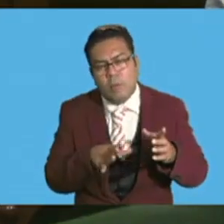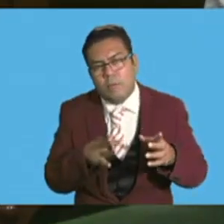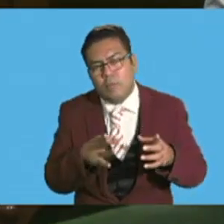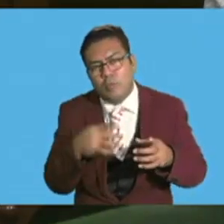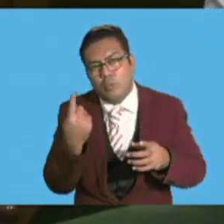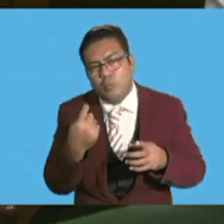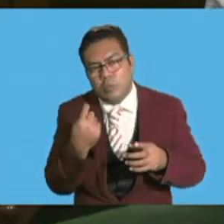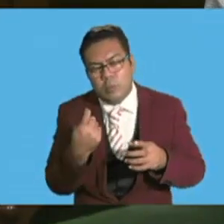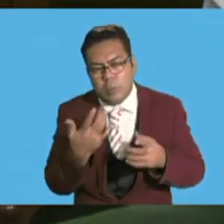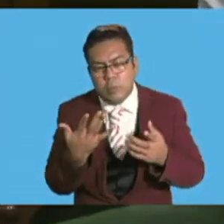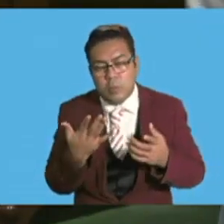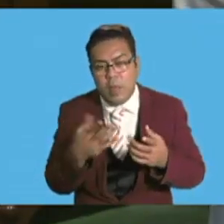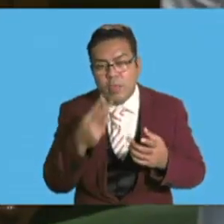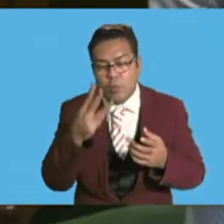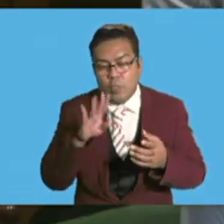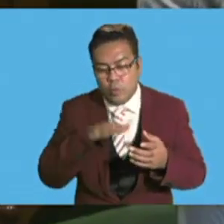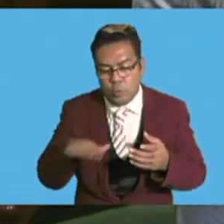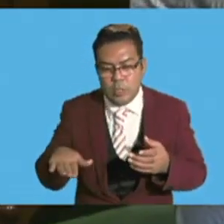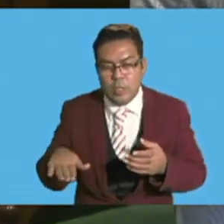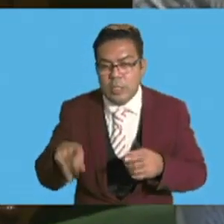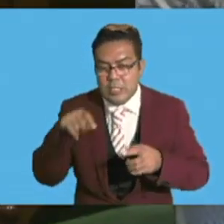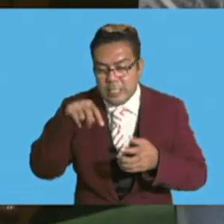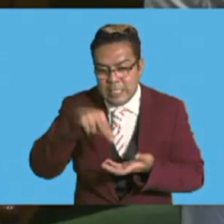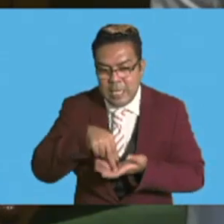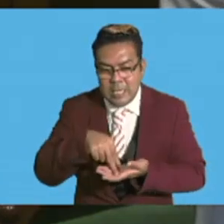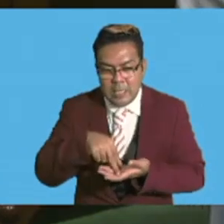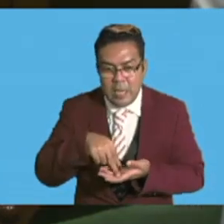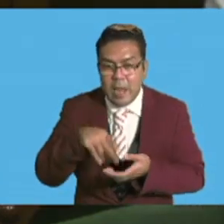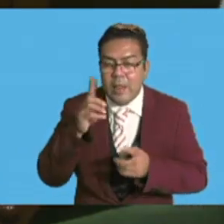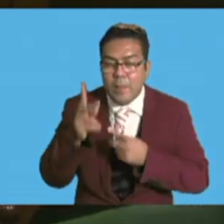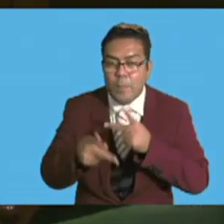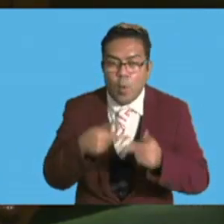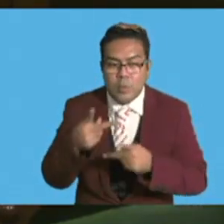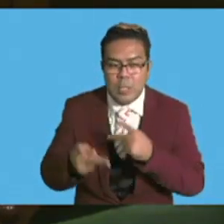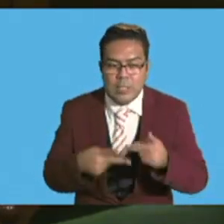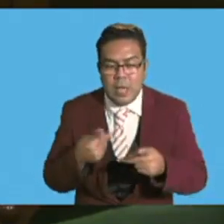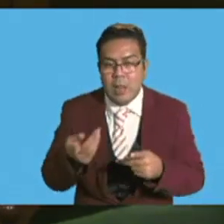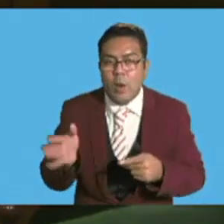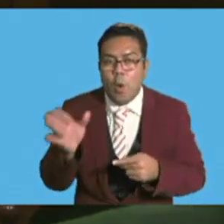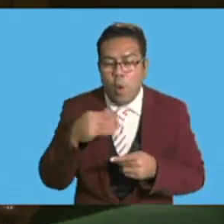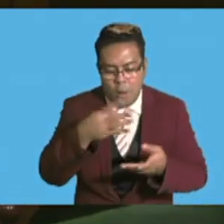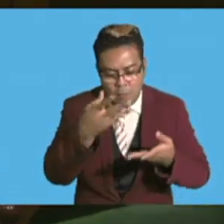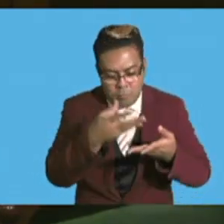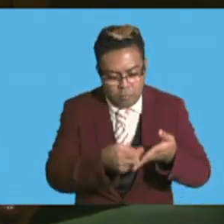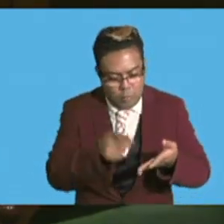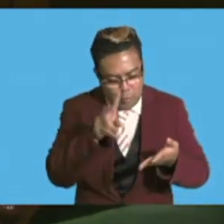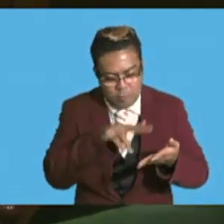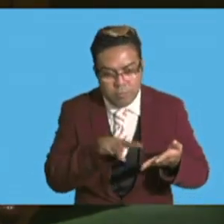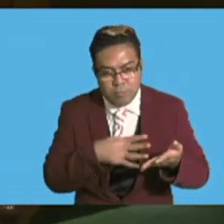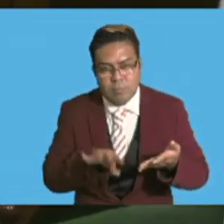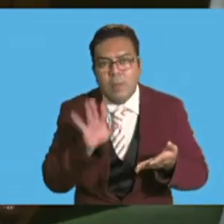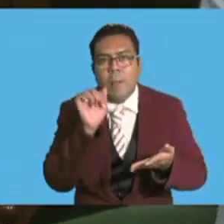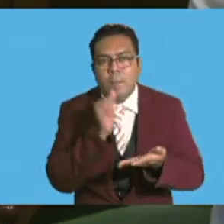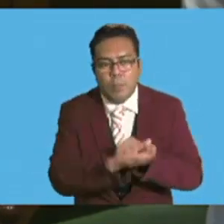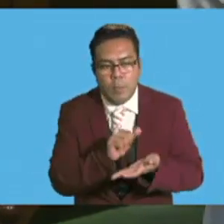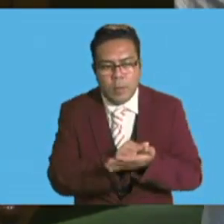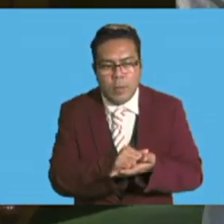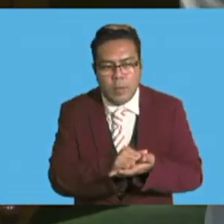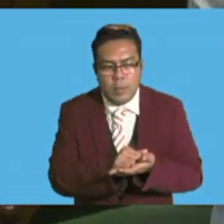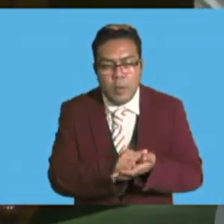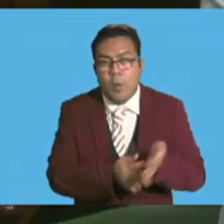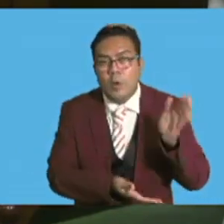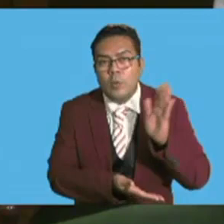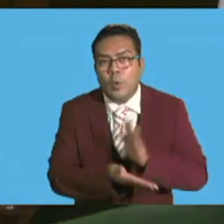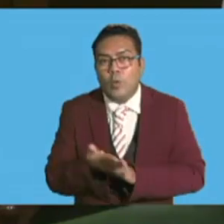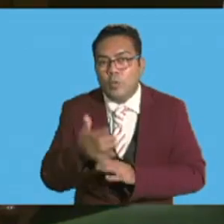and wife, and the 3 children standing alongside him in the process until all his documentation was verified. The gentleman was sent to New